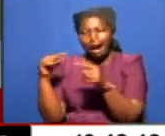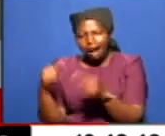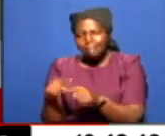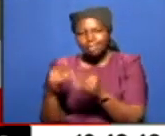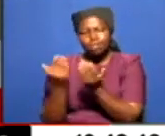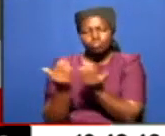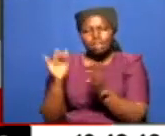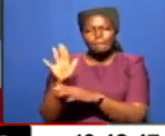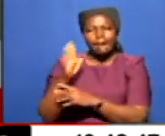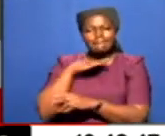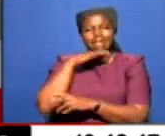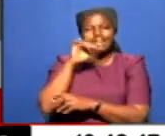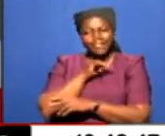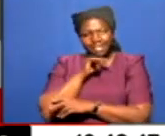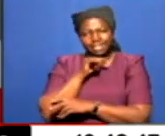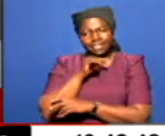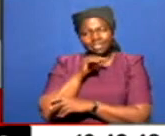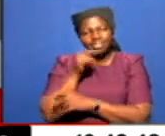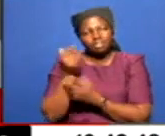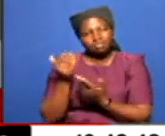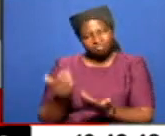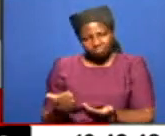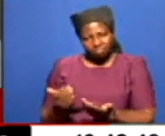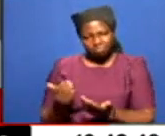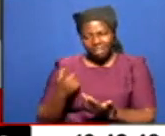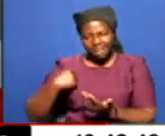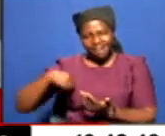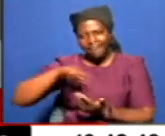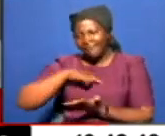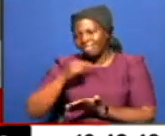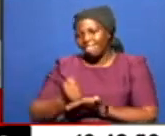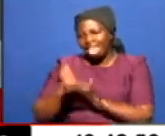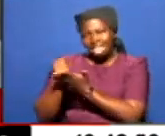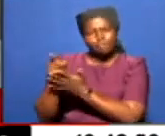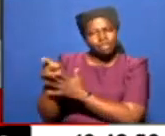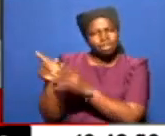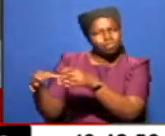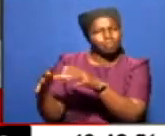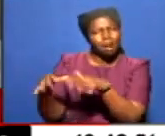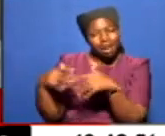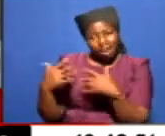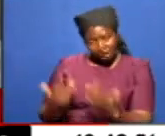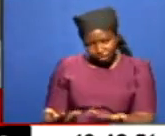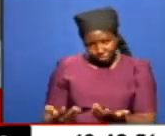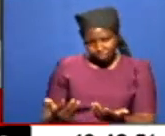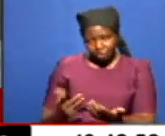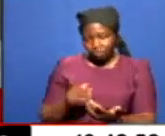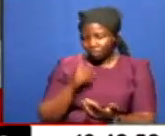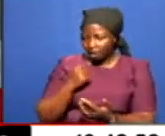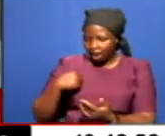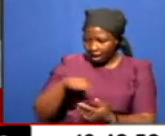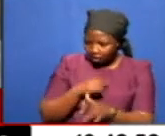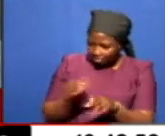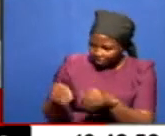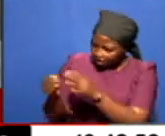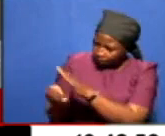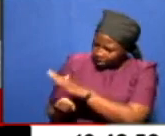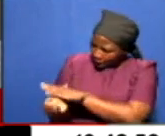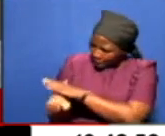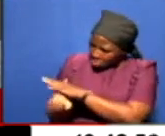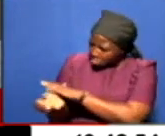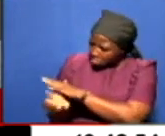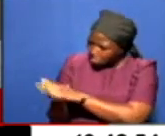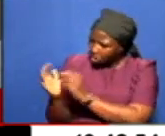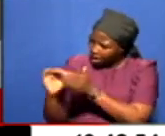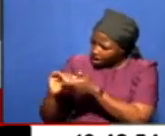terror activities, what do we do with them? So we counsel them, we engage them in forums, and we